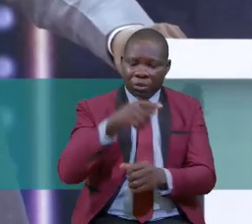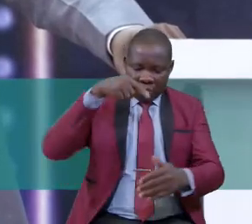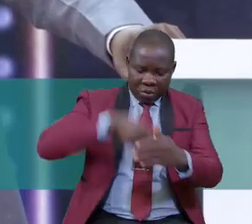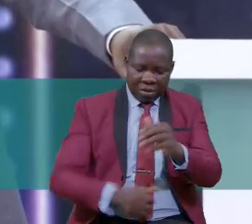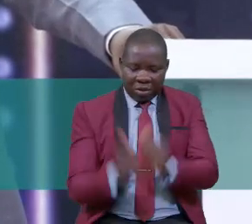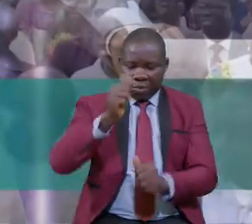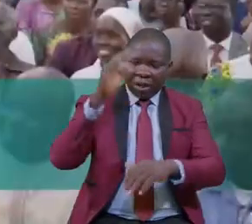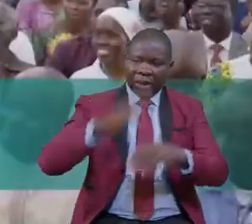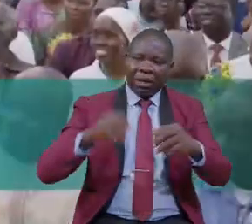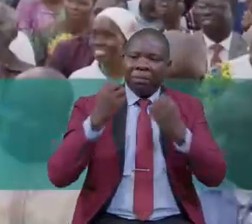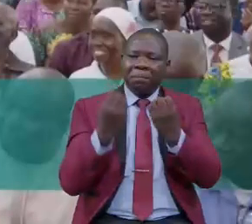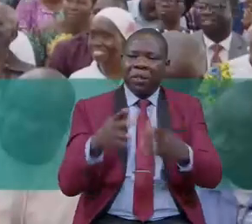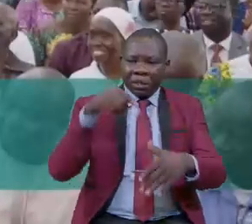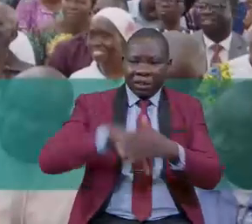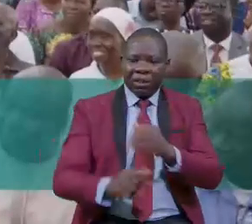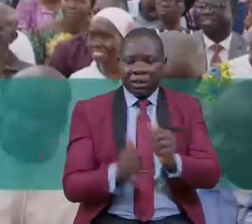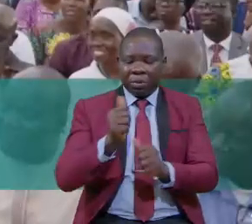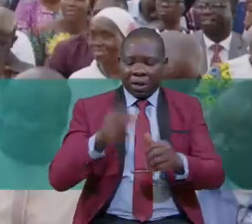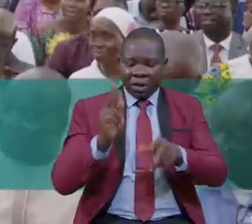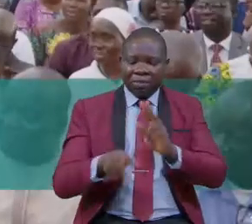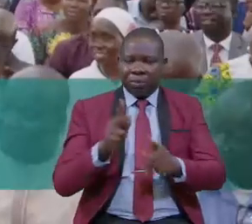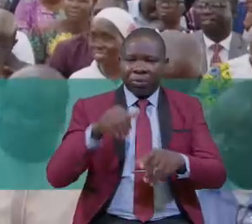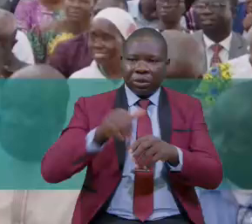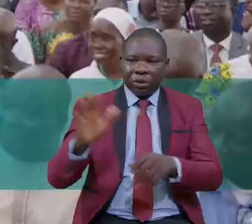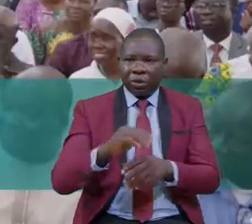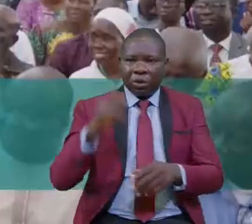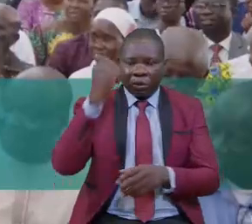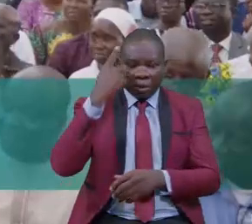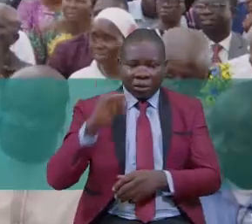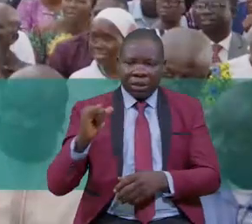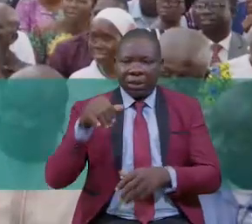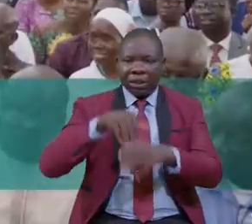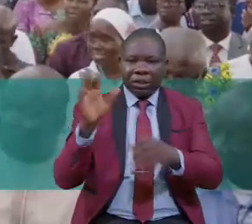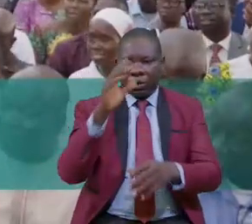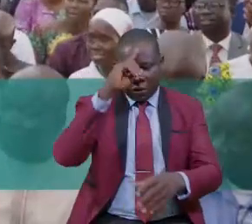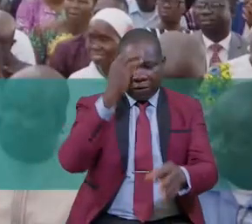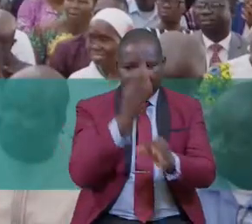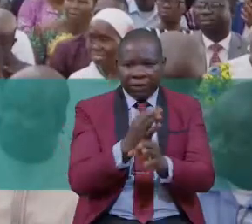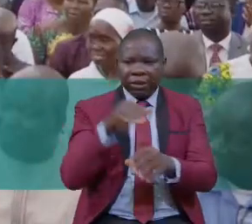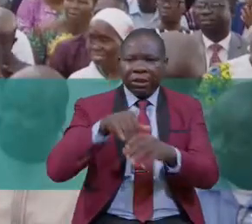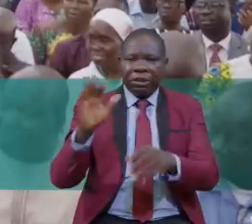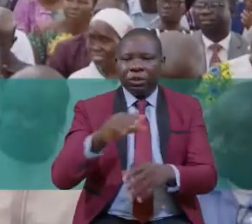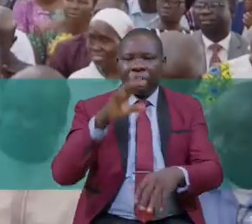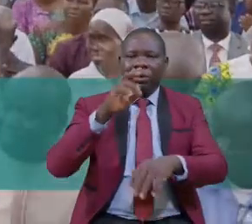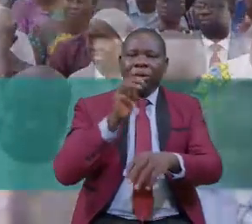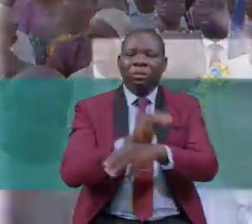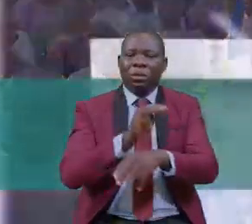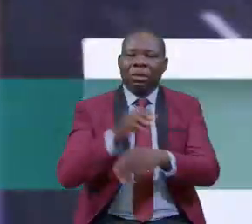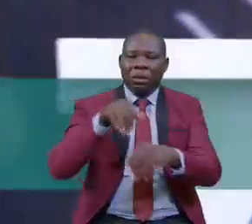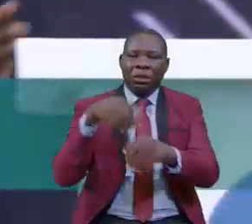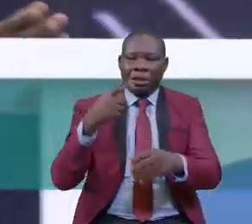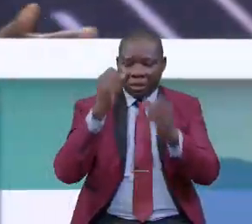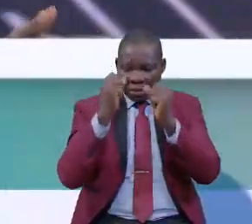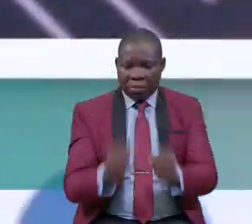Amen. In your conviction, in your faith, in your ministry, in the power of God in your